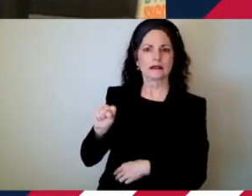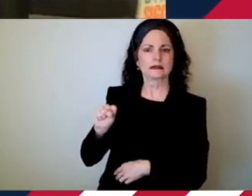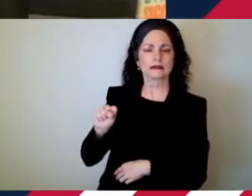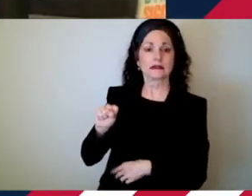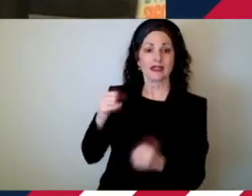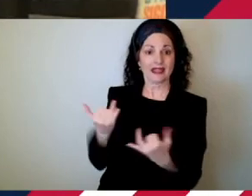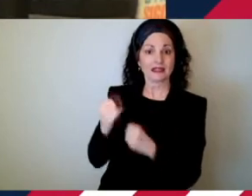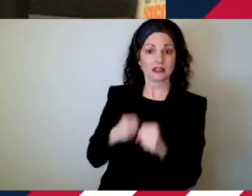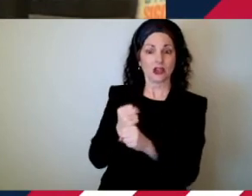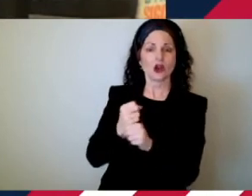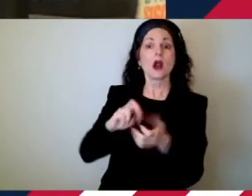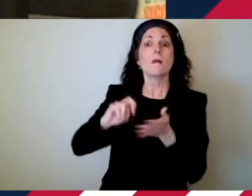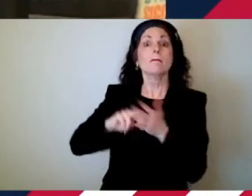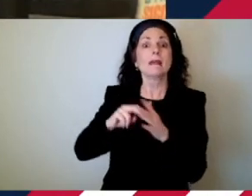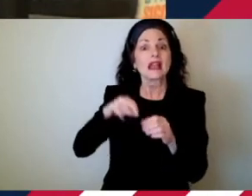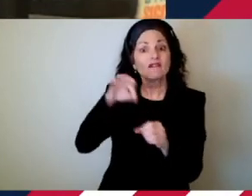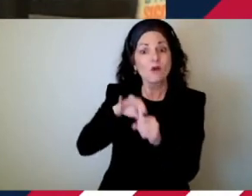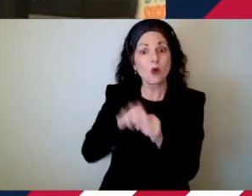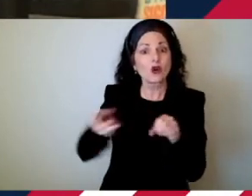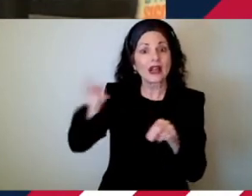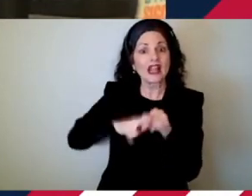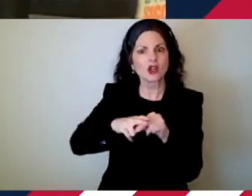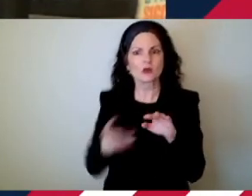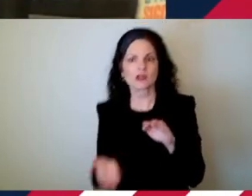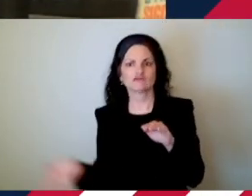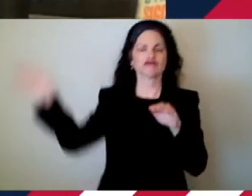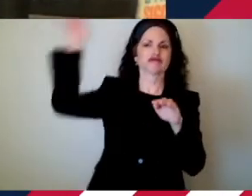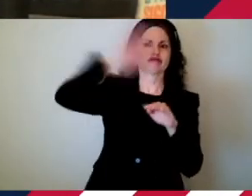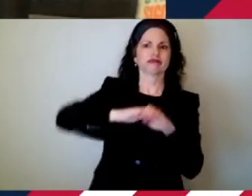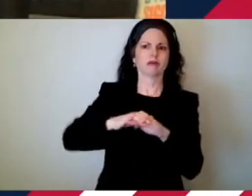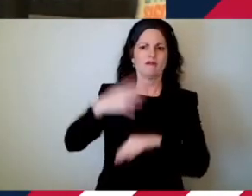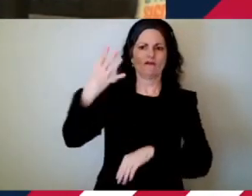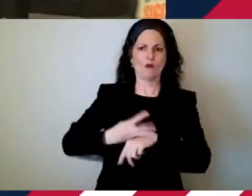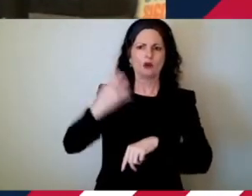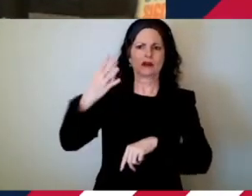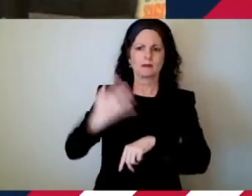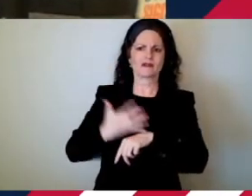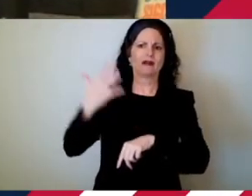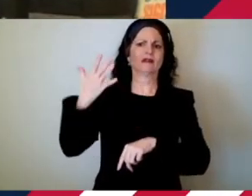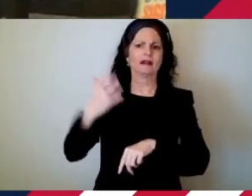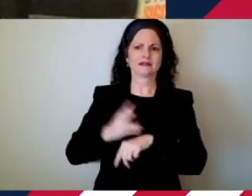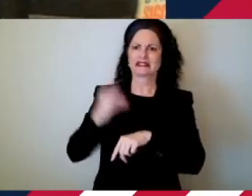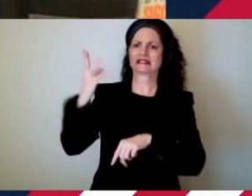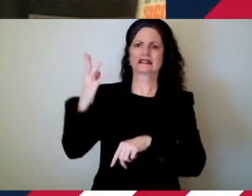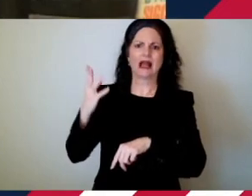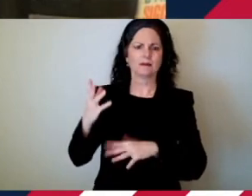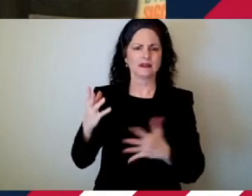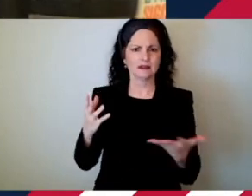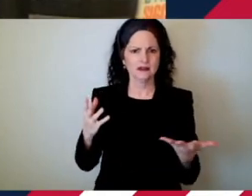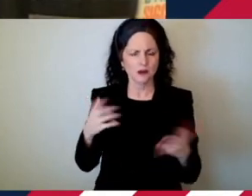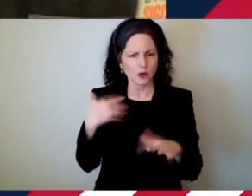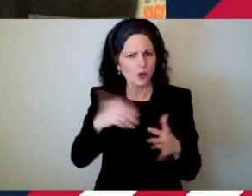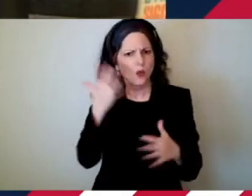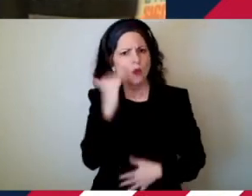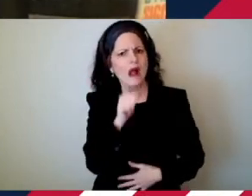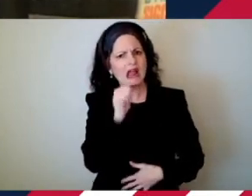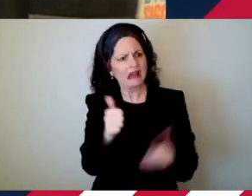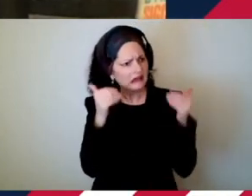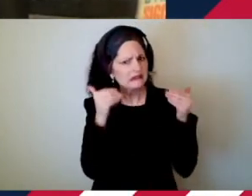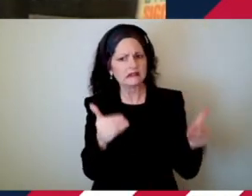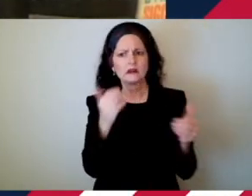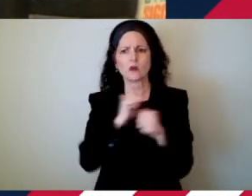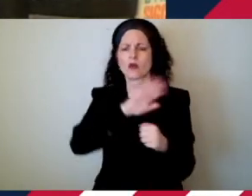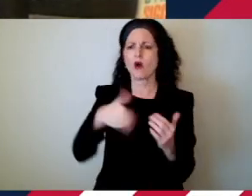If we care about expanding Democratic voter participation, why would we not require this change in all 50